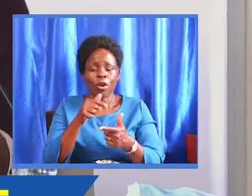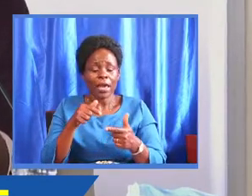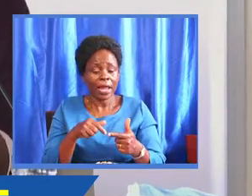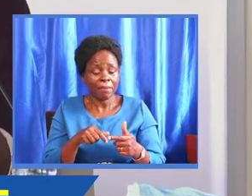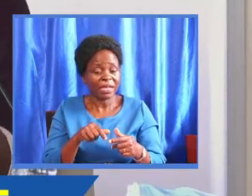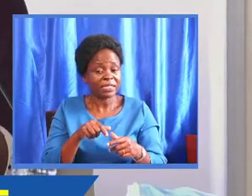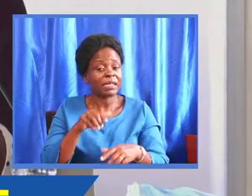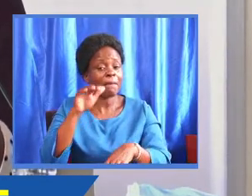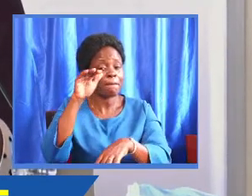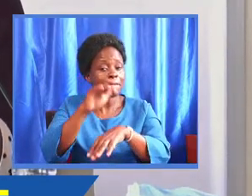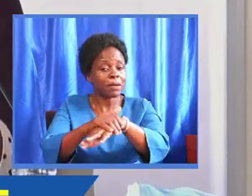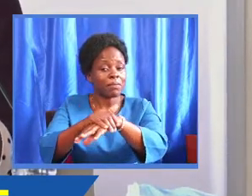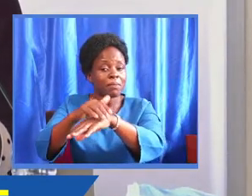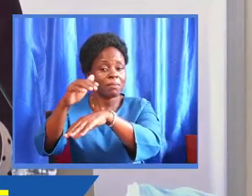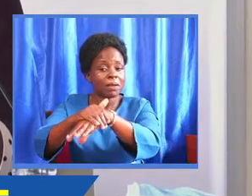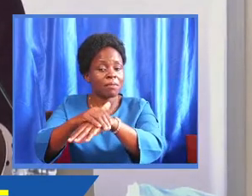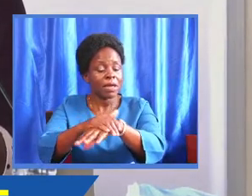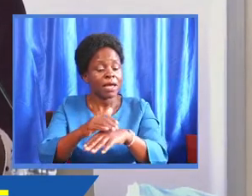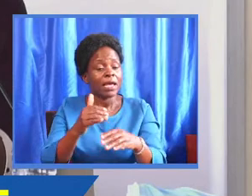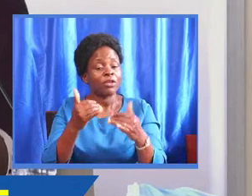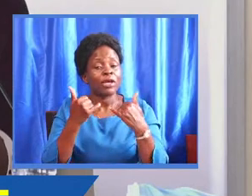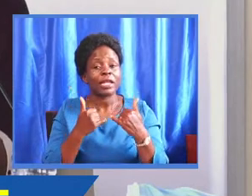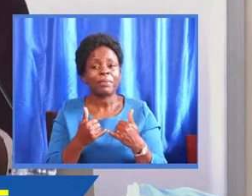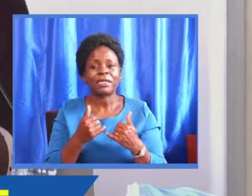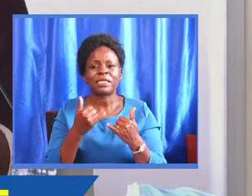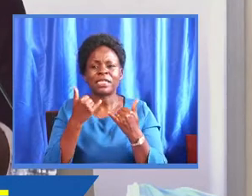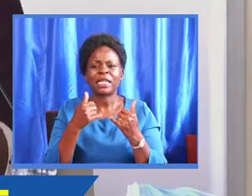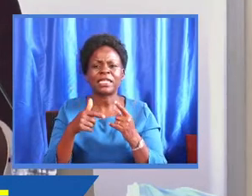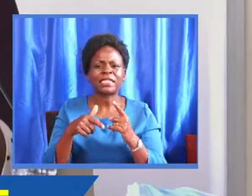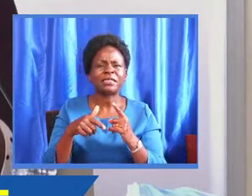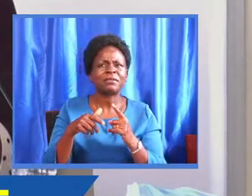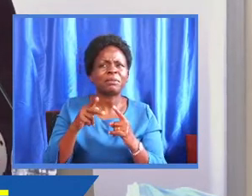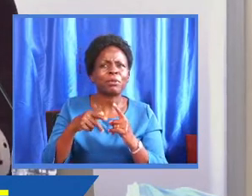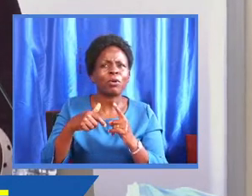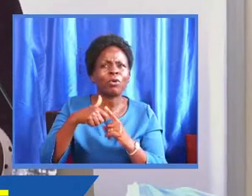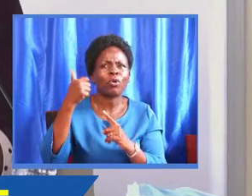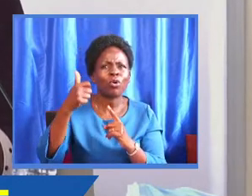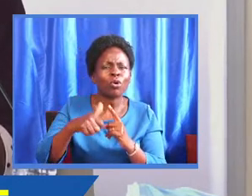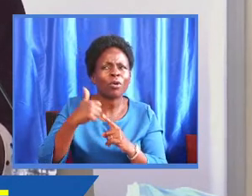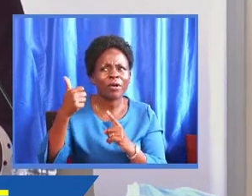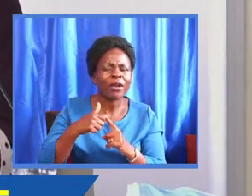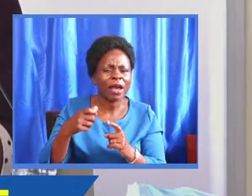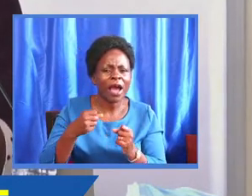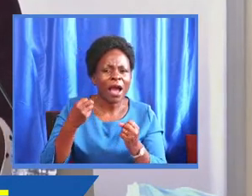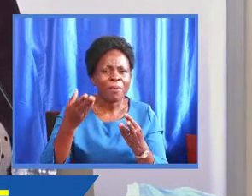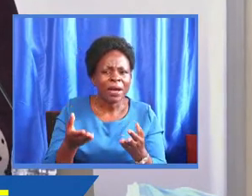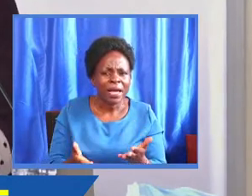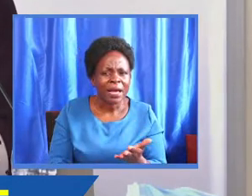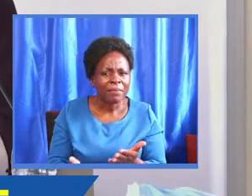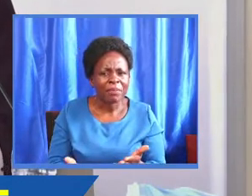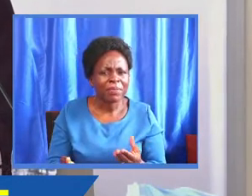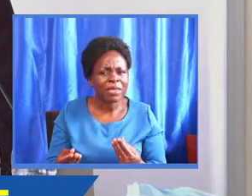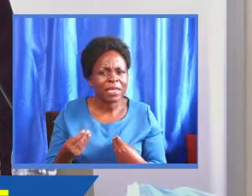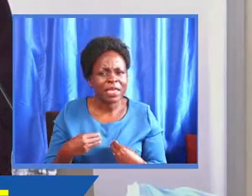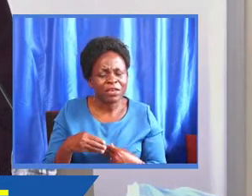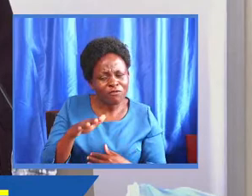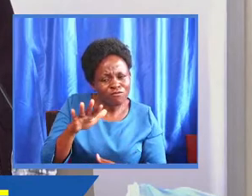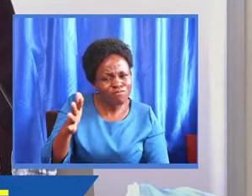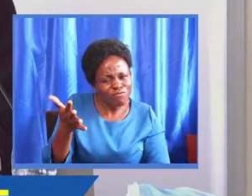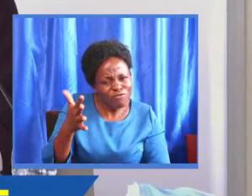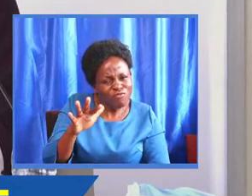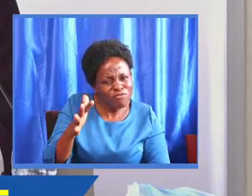locate them. It's going to help us tell us the tenancy rates and possibly give averages of the